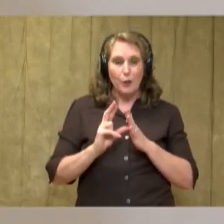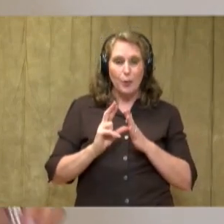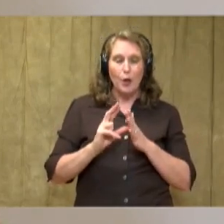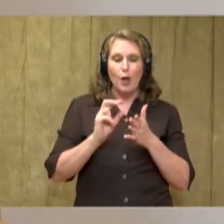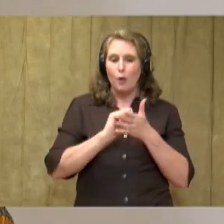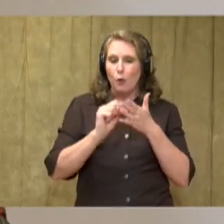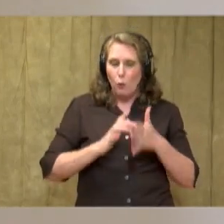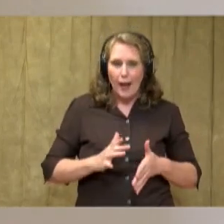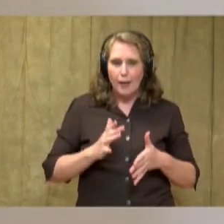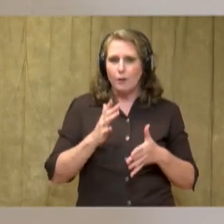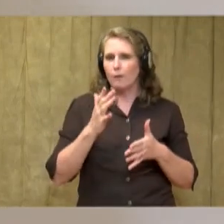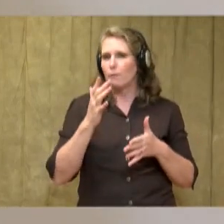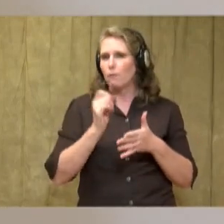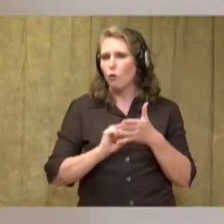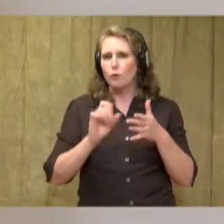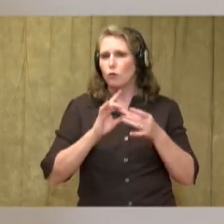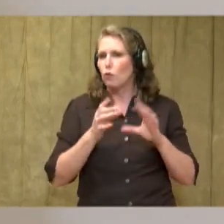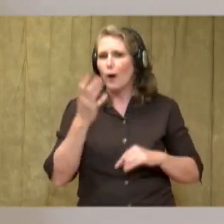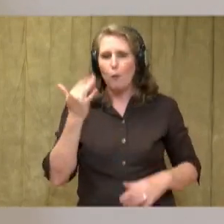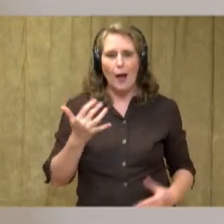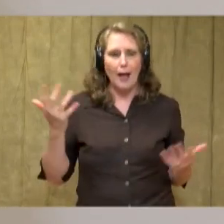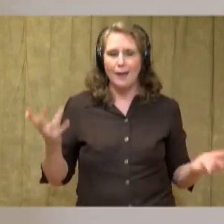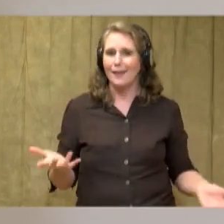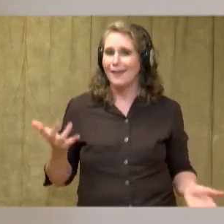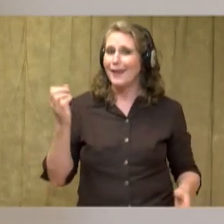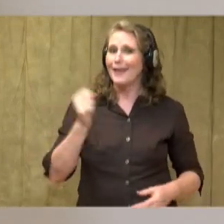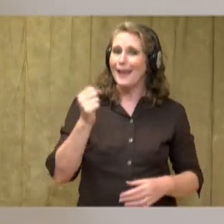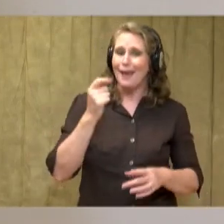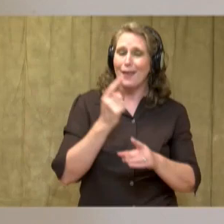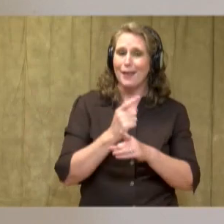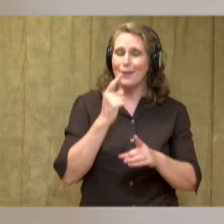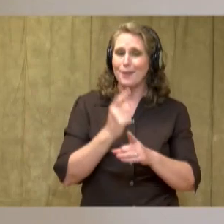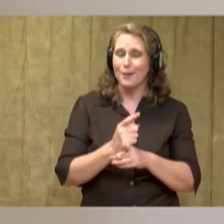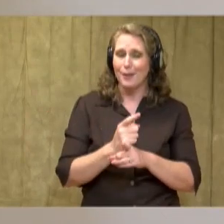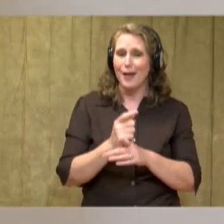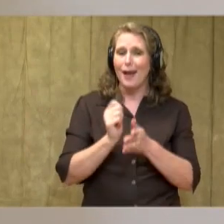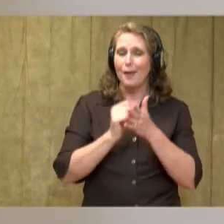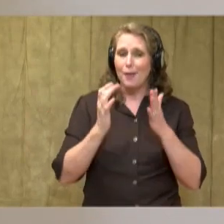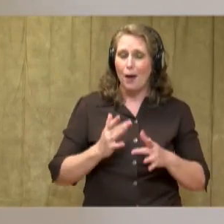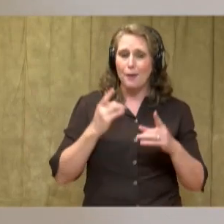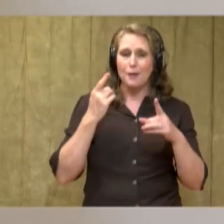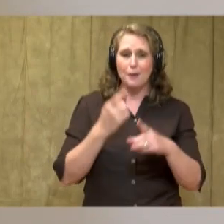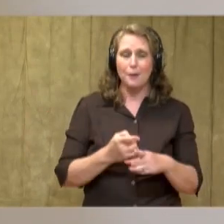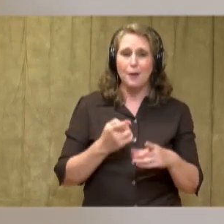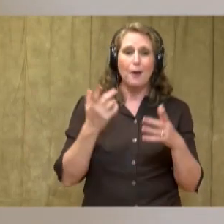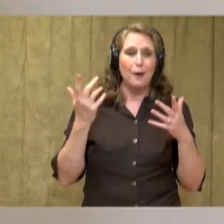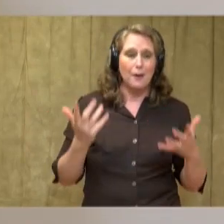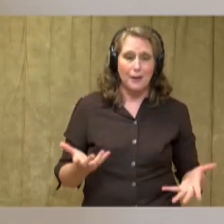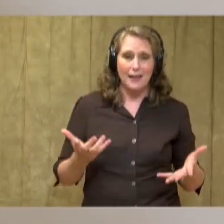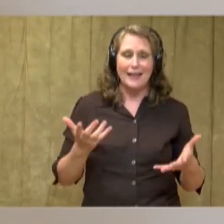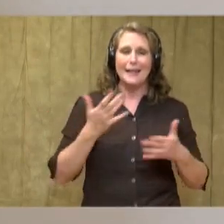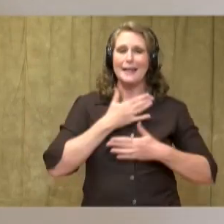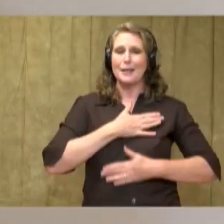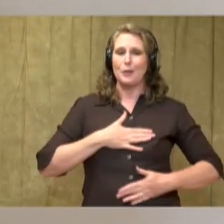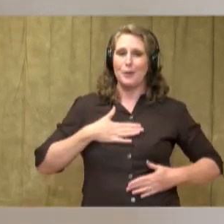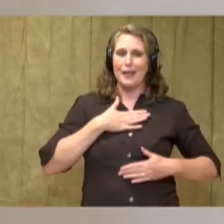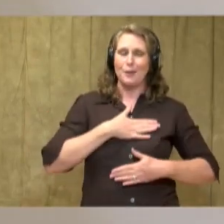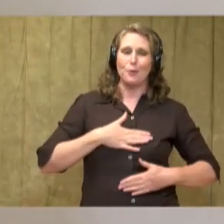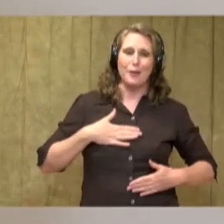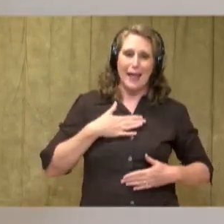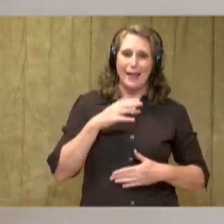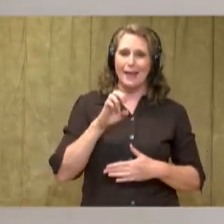was the author's purpose of our story? Yes, that's right. The author's purpose is to